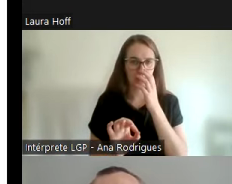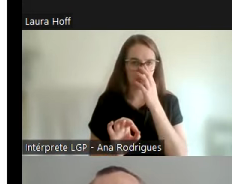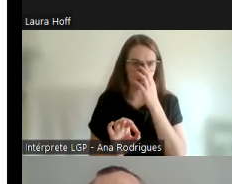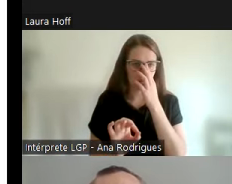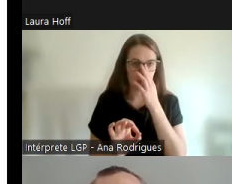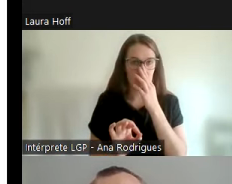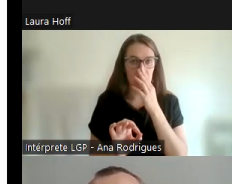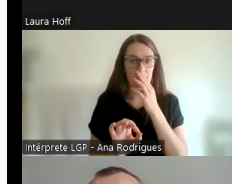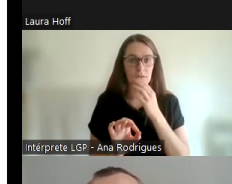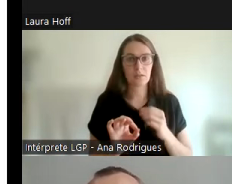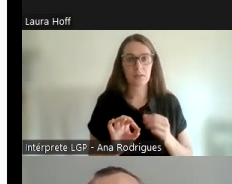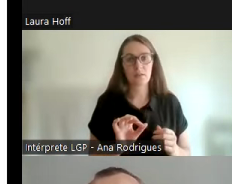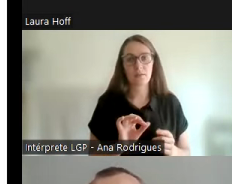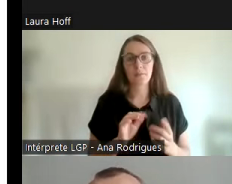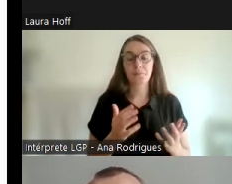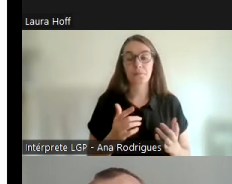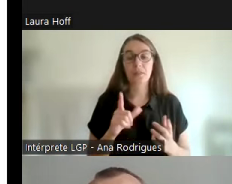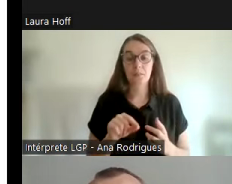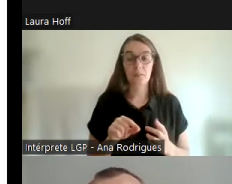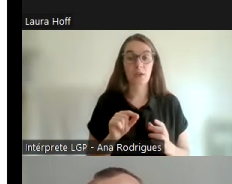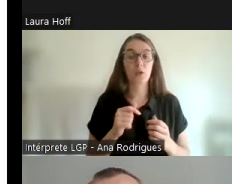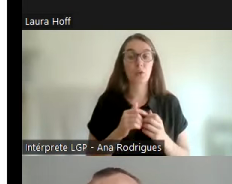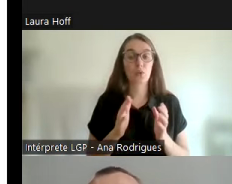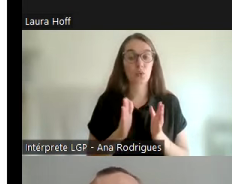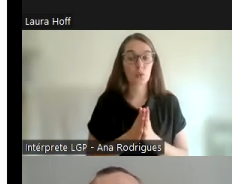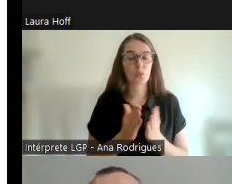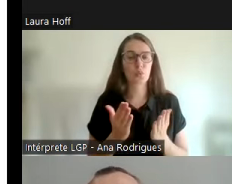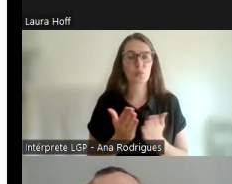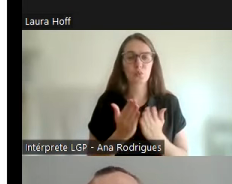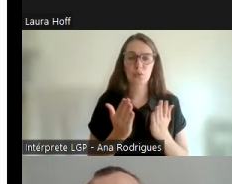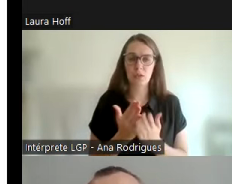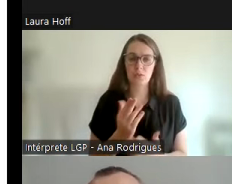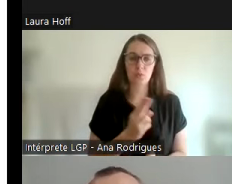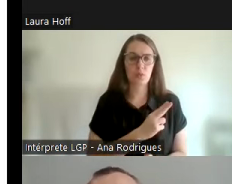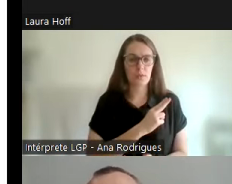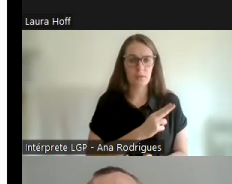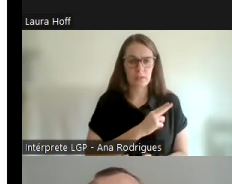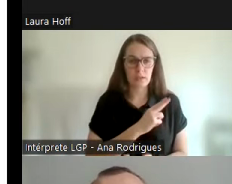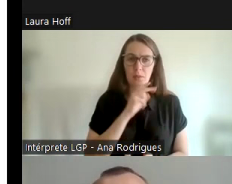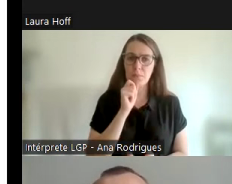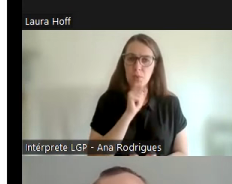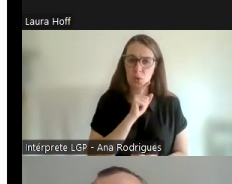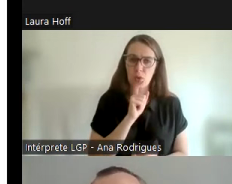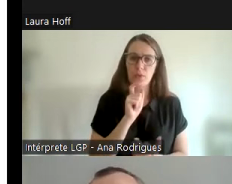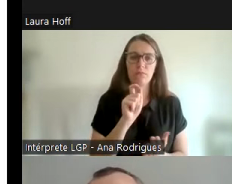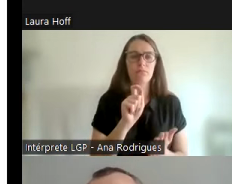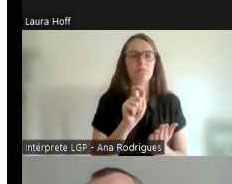every student of our university can register for